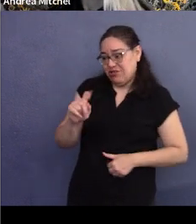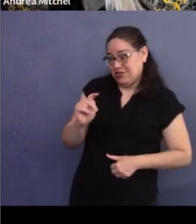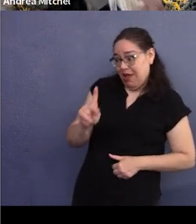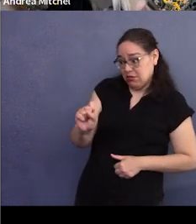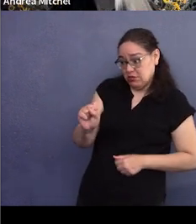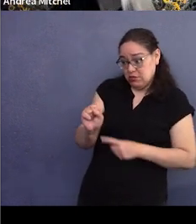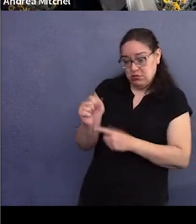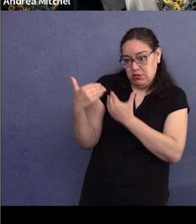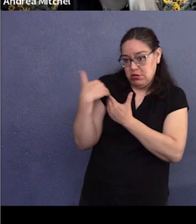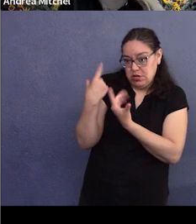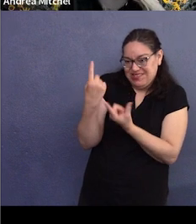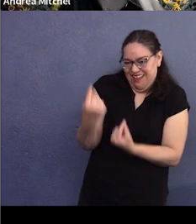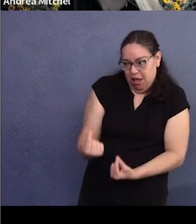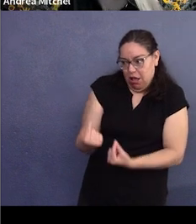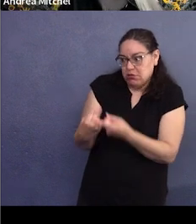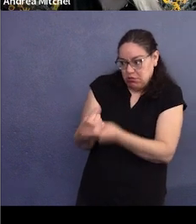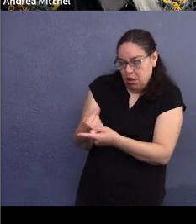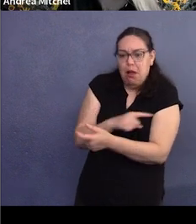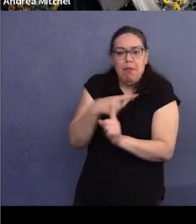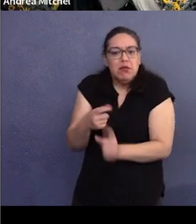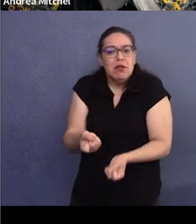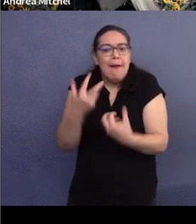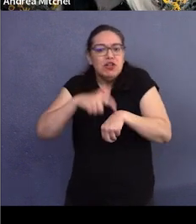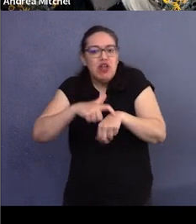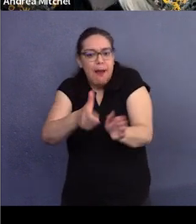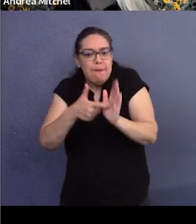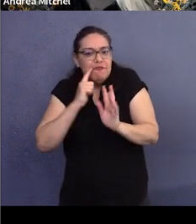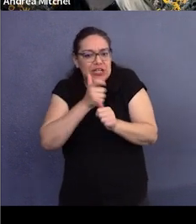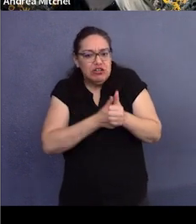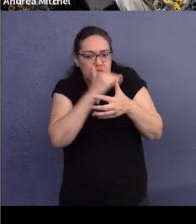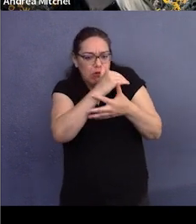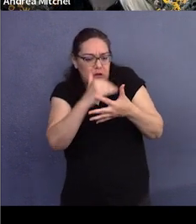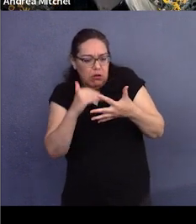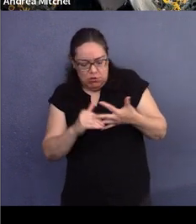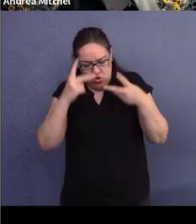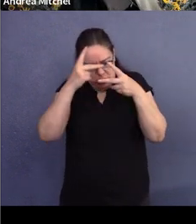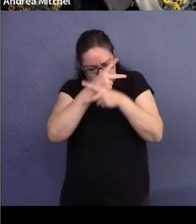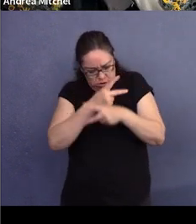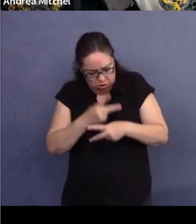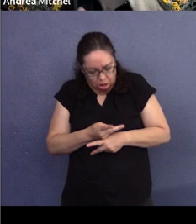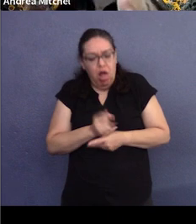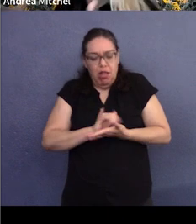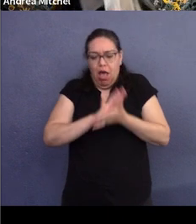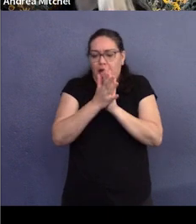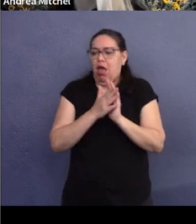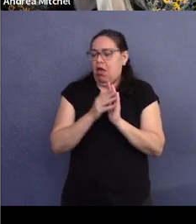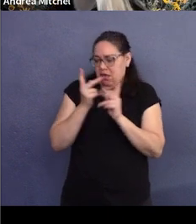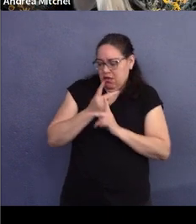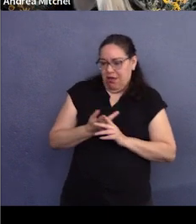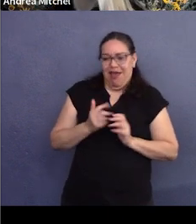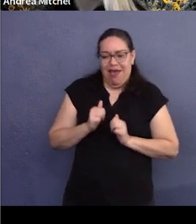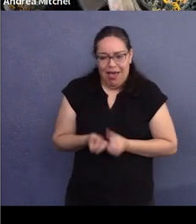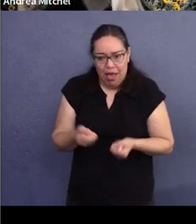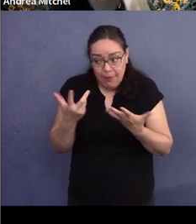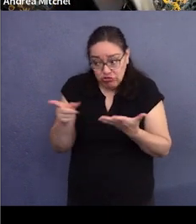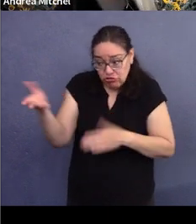into a job. That's how you have to start really thinking about if you need to hire a full-time person, a part-time person, a contract